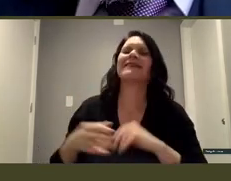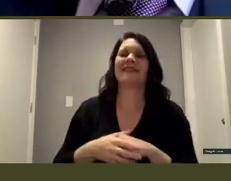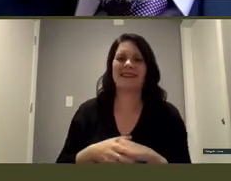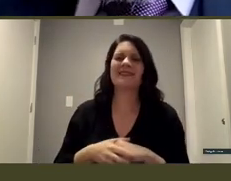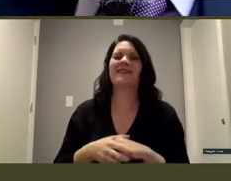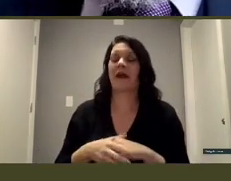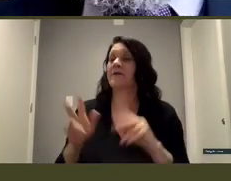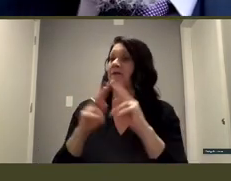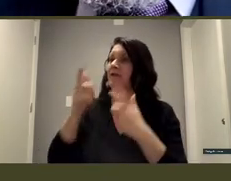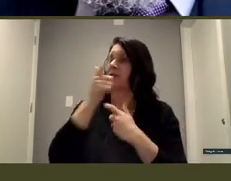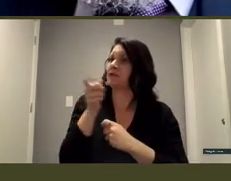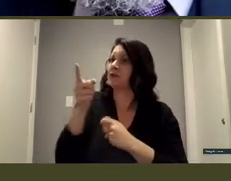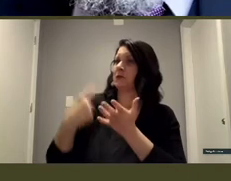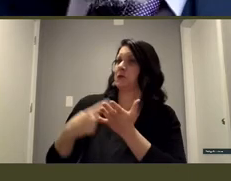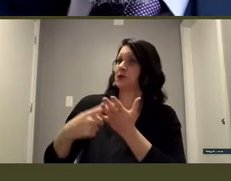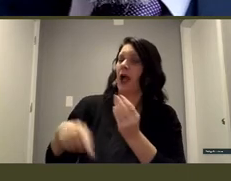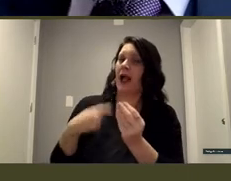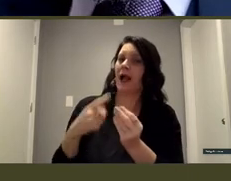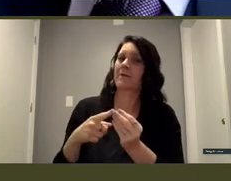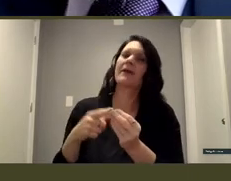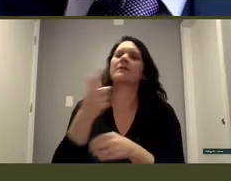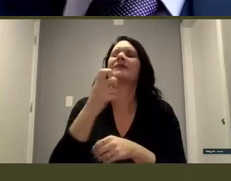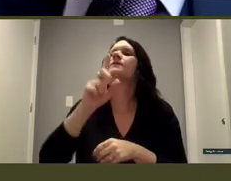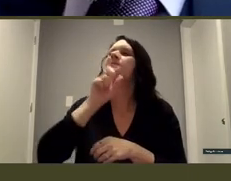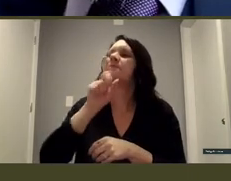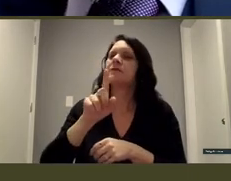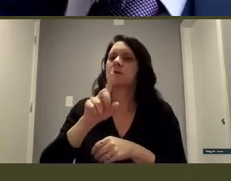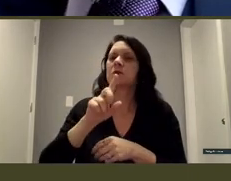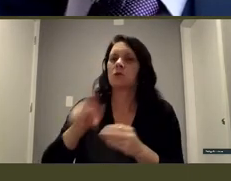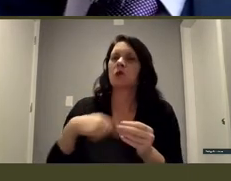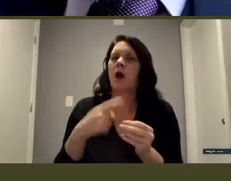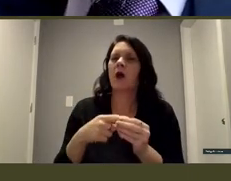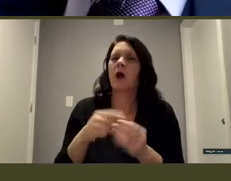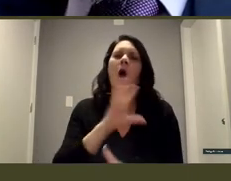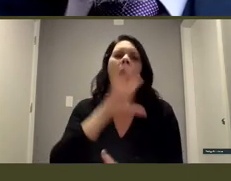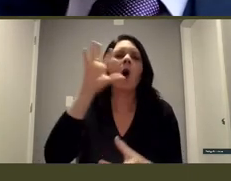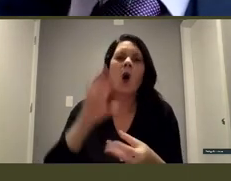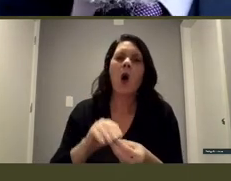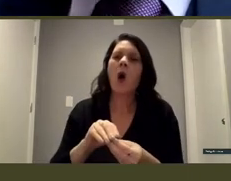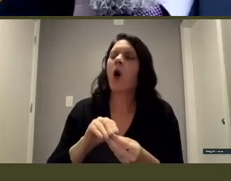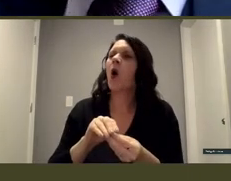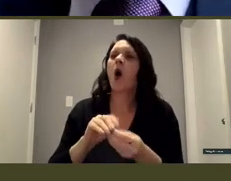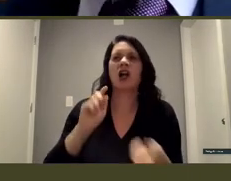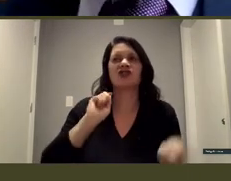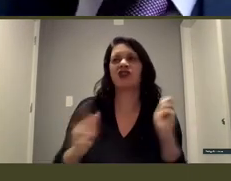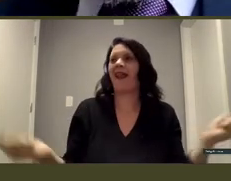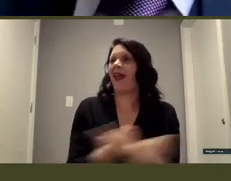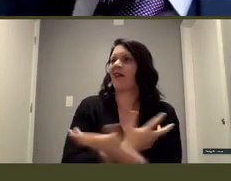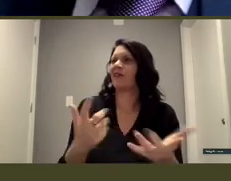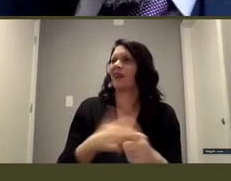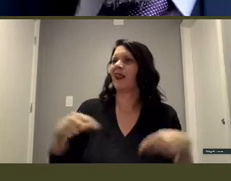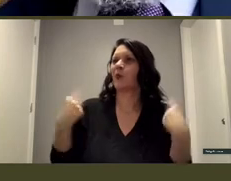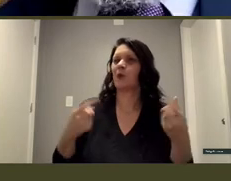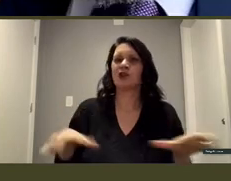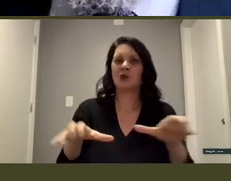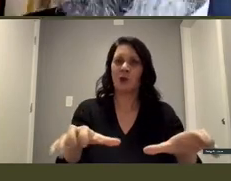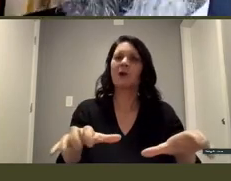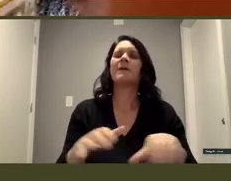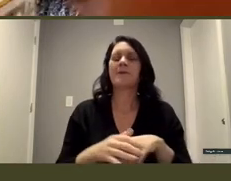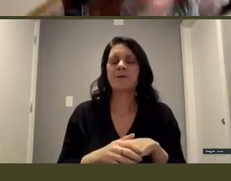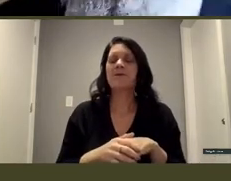interesting what you talk about, because in the end, we're talking about a whole redrawing of everything that we do. And often up